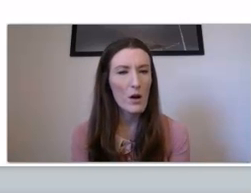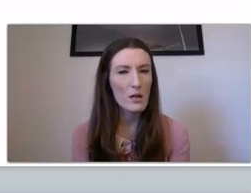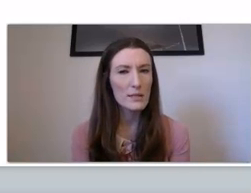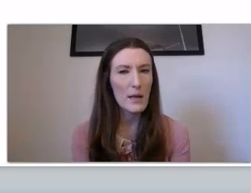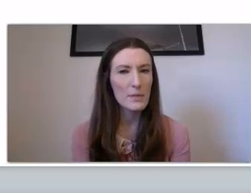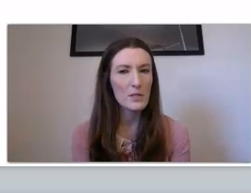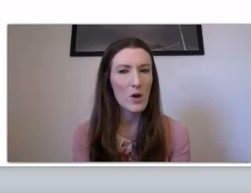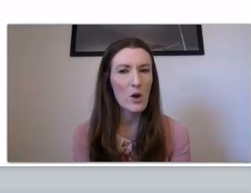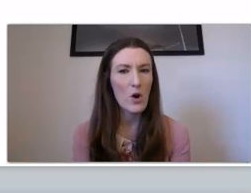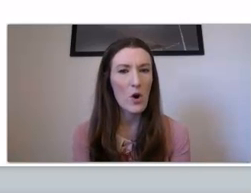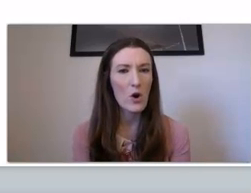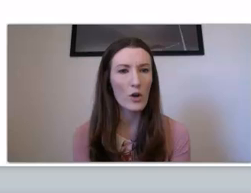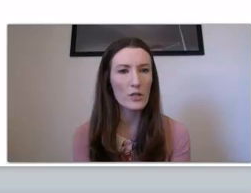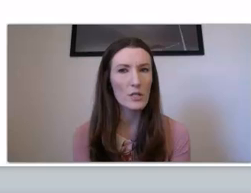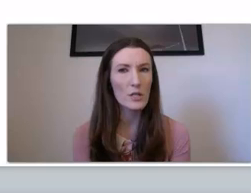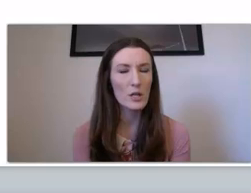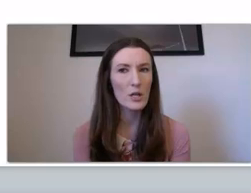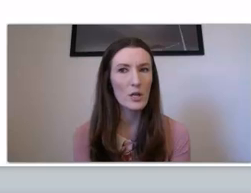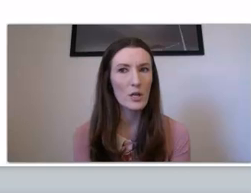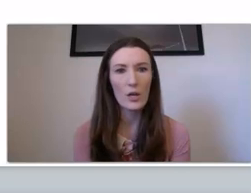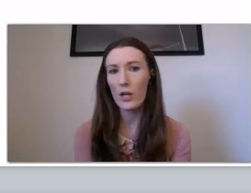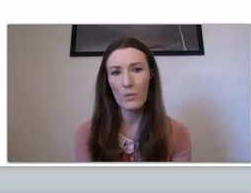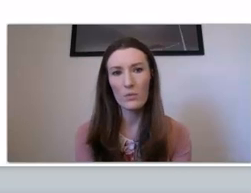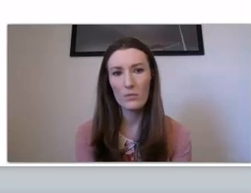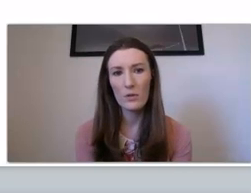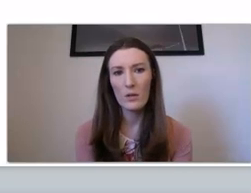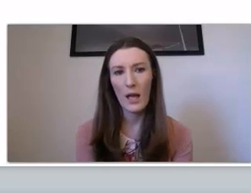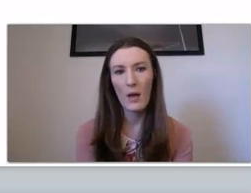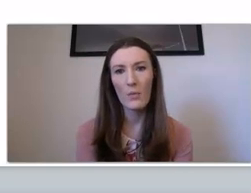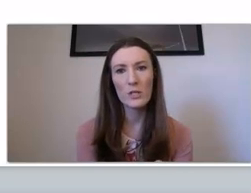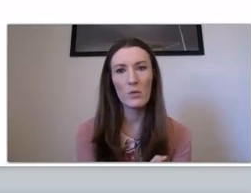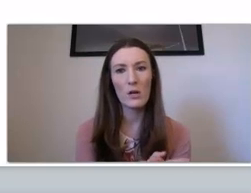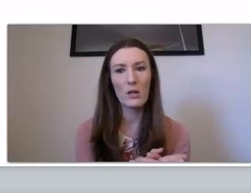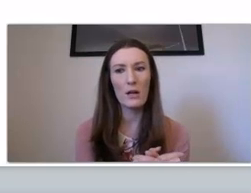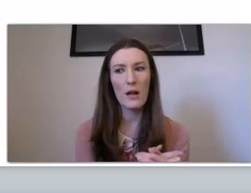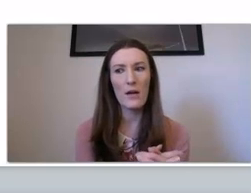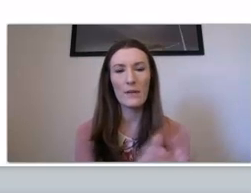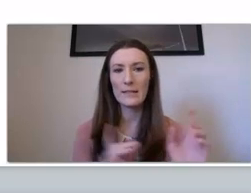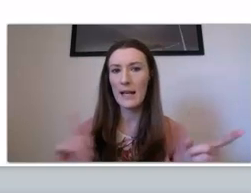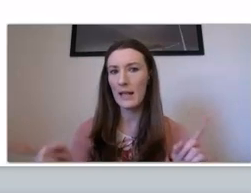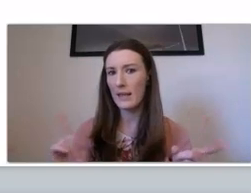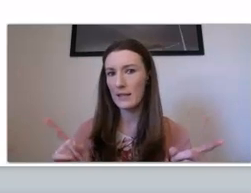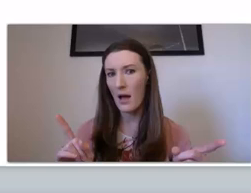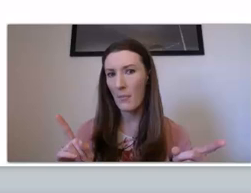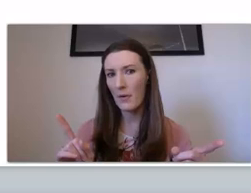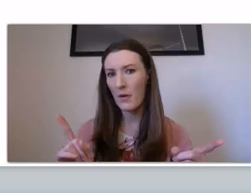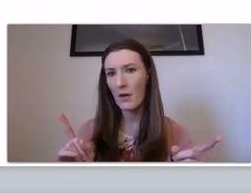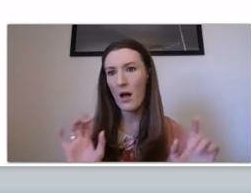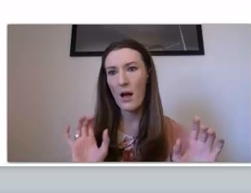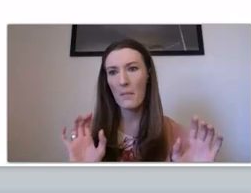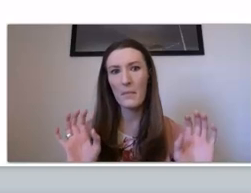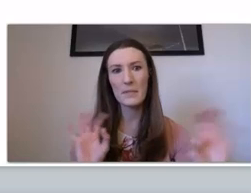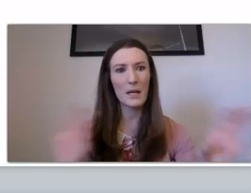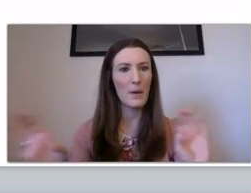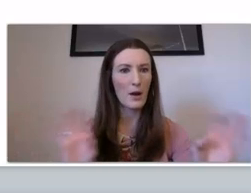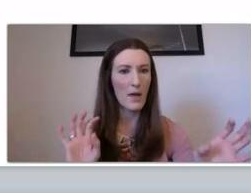grammar concepts aren't new. Okay, we do a lot of setting things